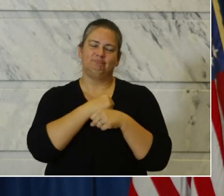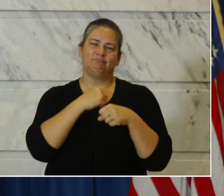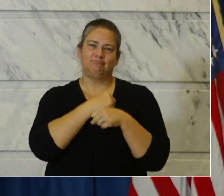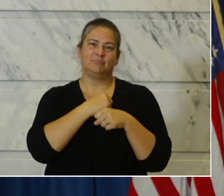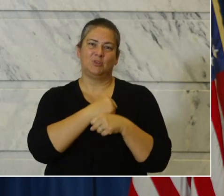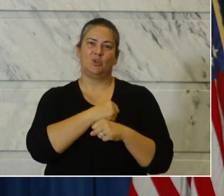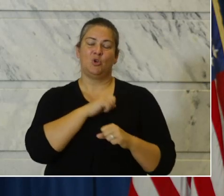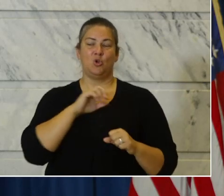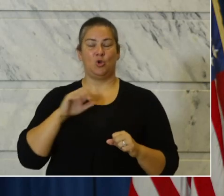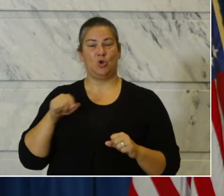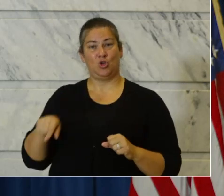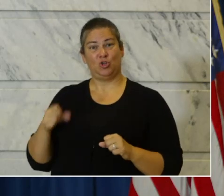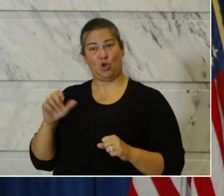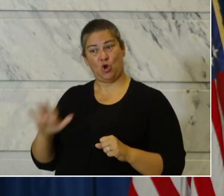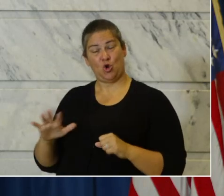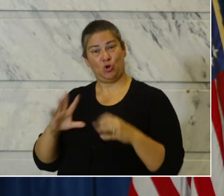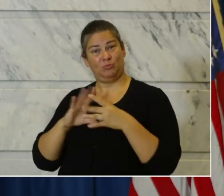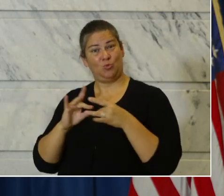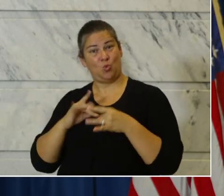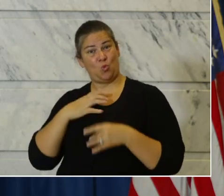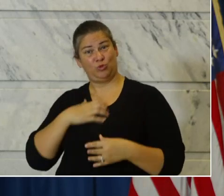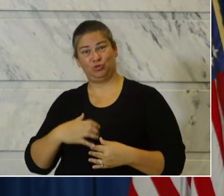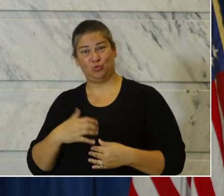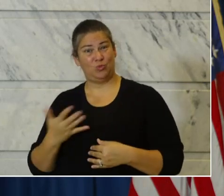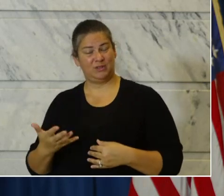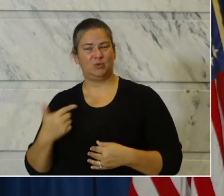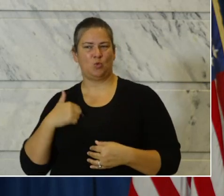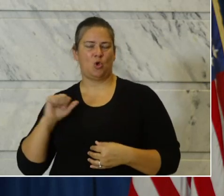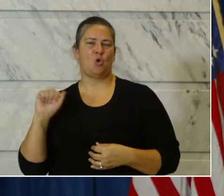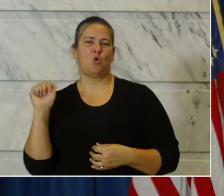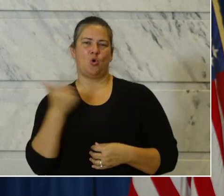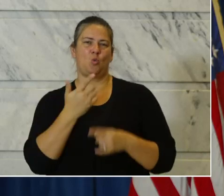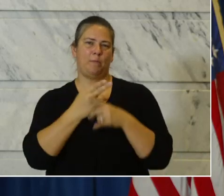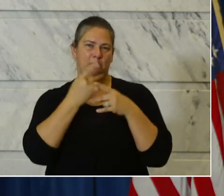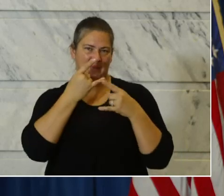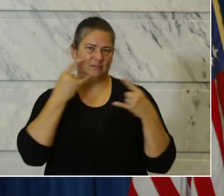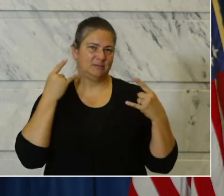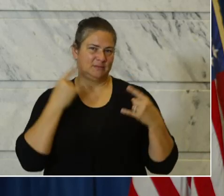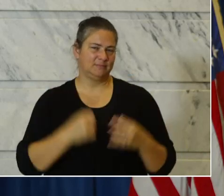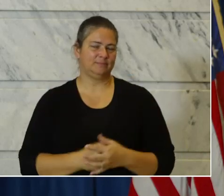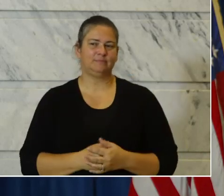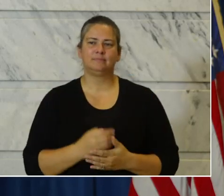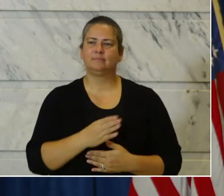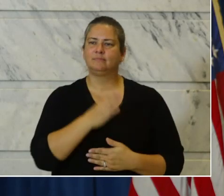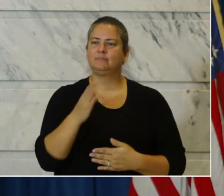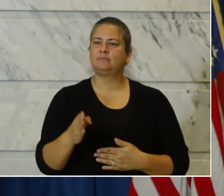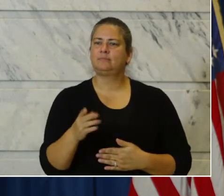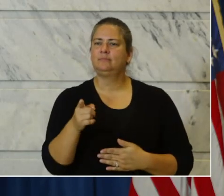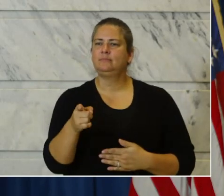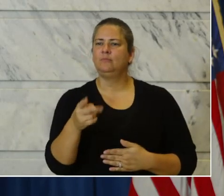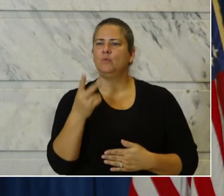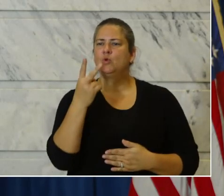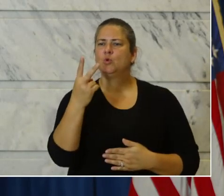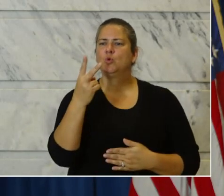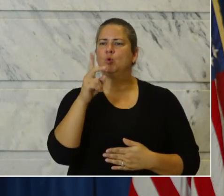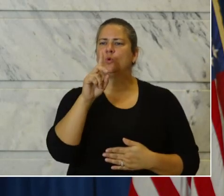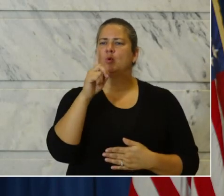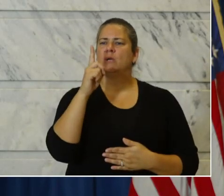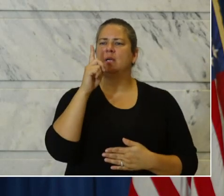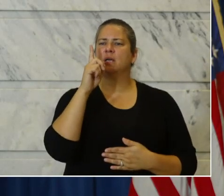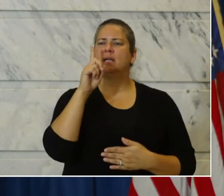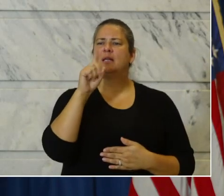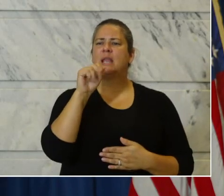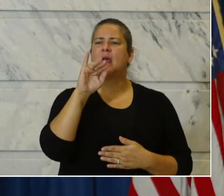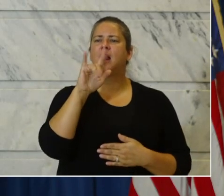her wish, her last interview, was that we all wear masks. Two Daily Caller reporters were arrested